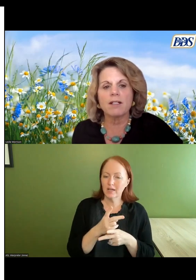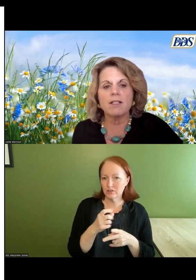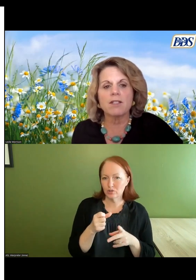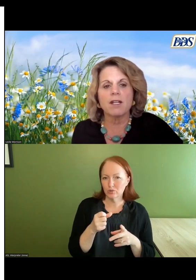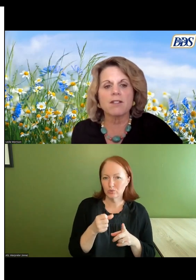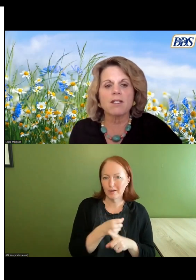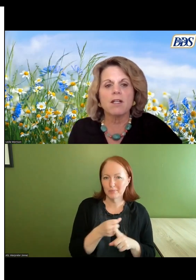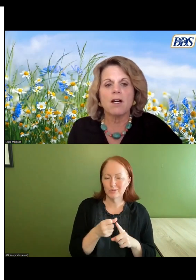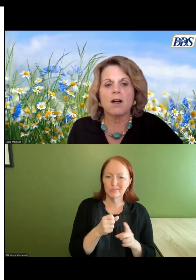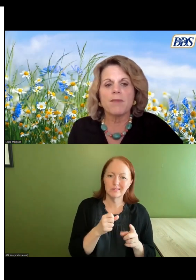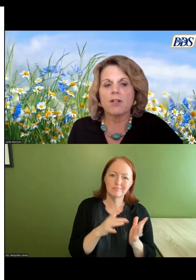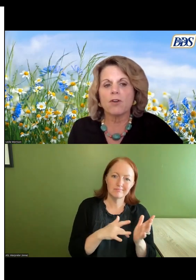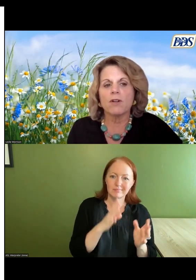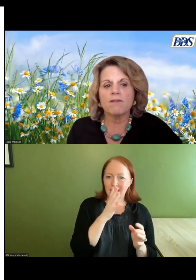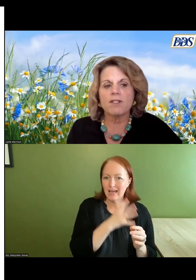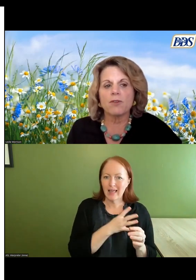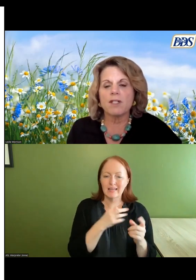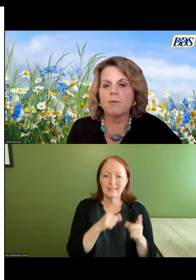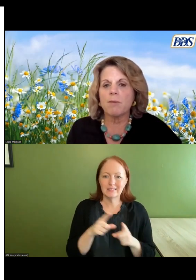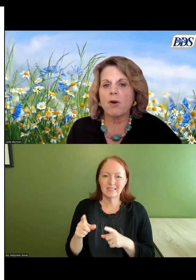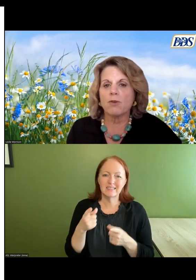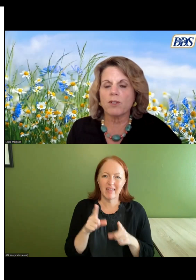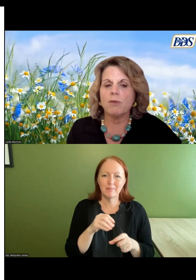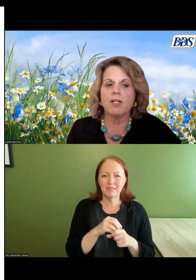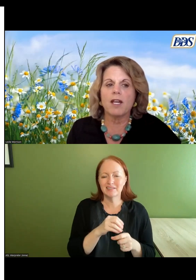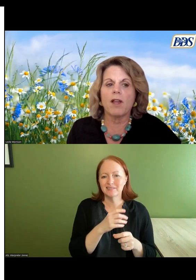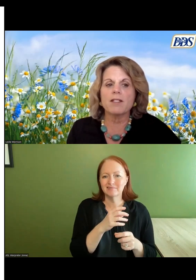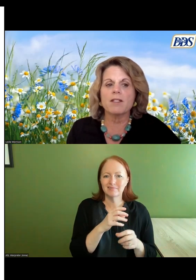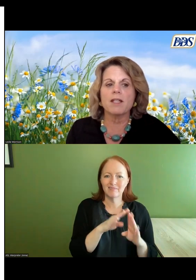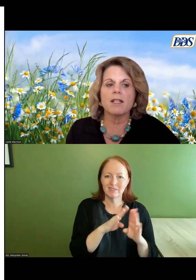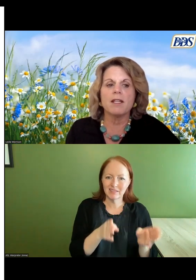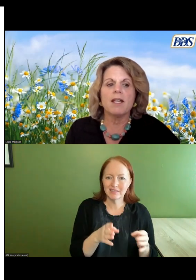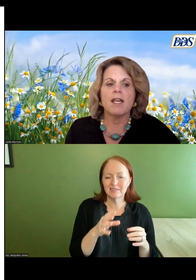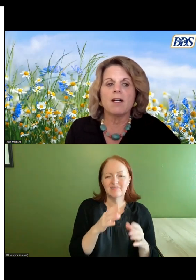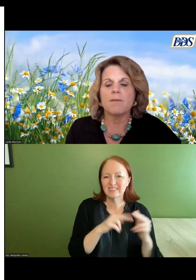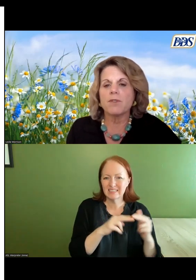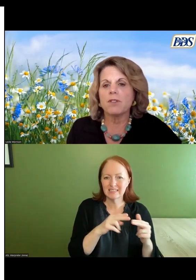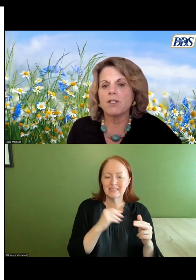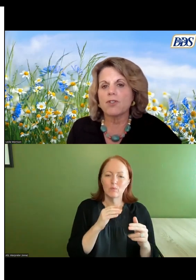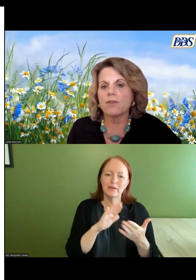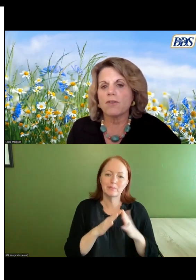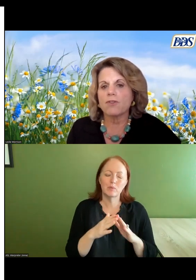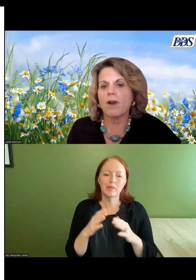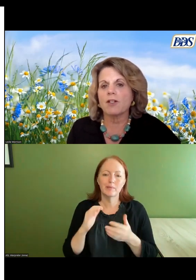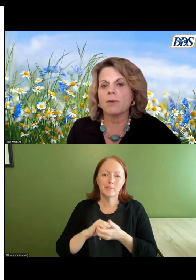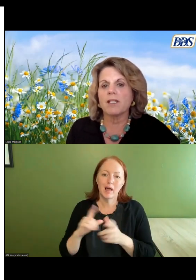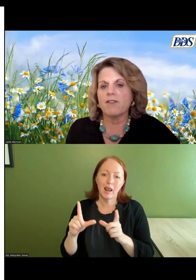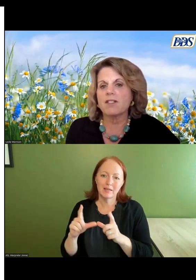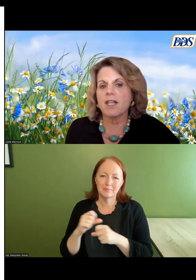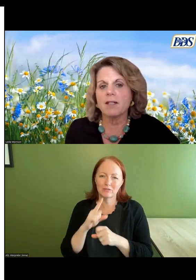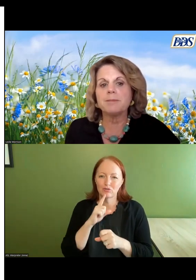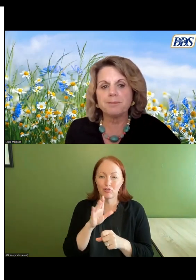and neglect incidents that occur in facilities, and we partner with community care licensing to ensure that those are